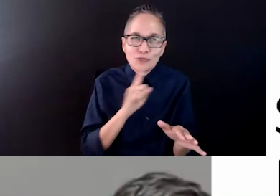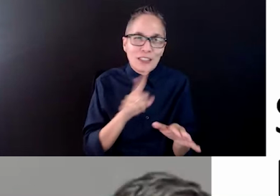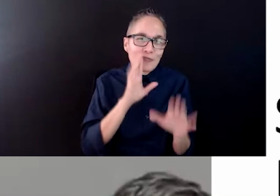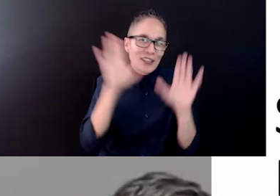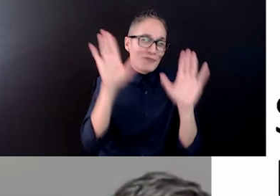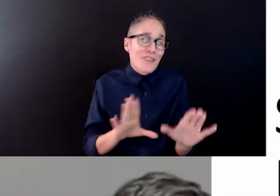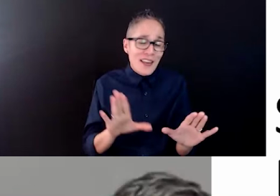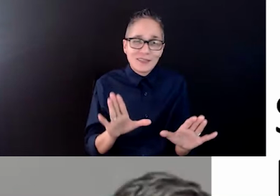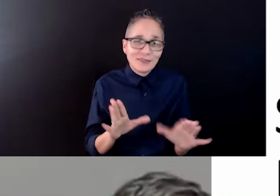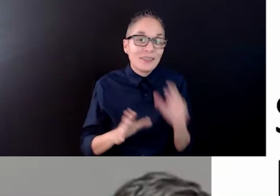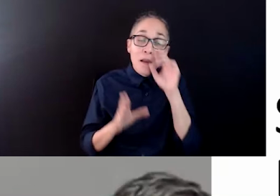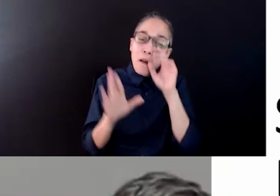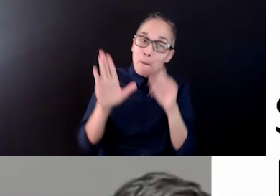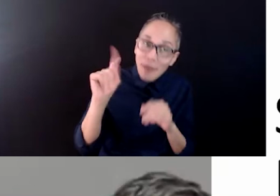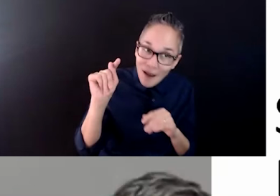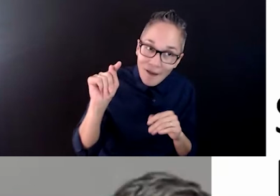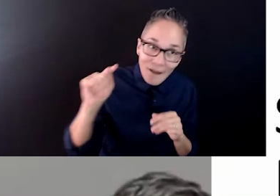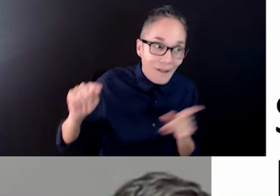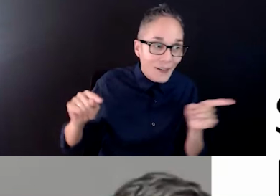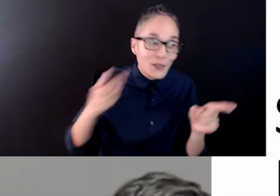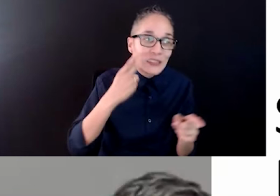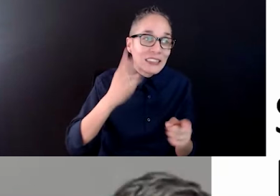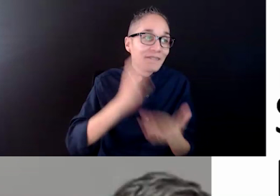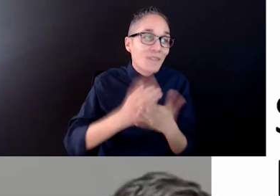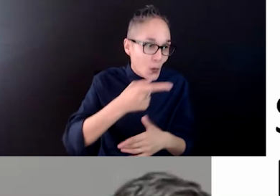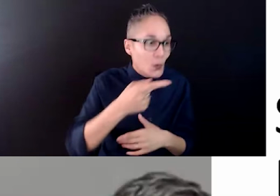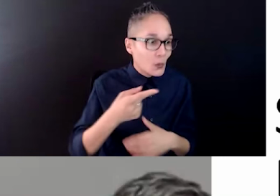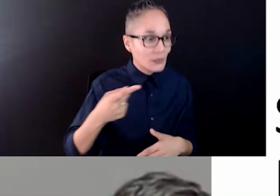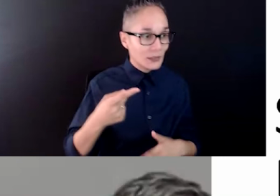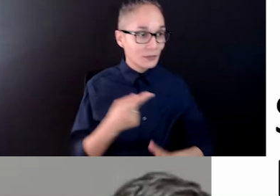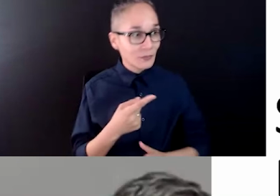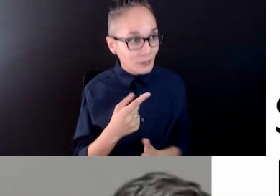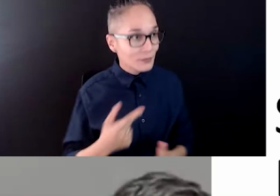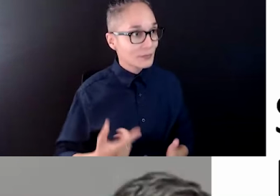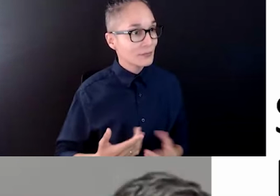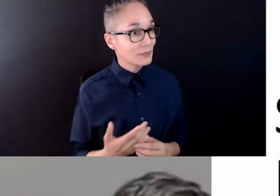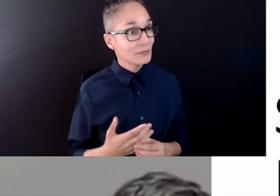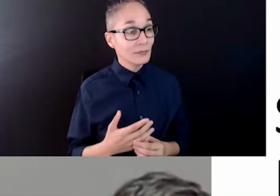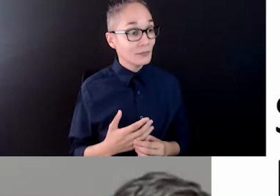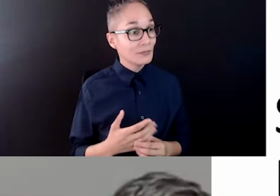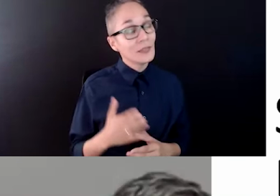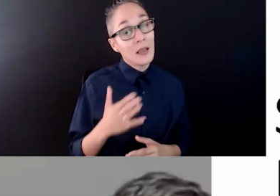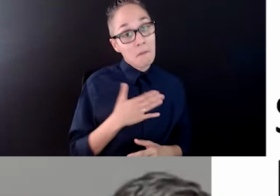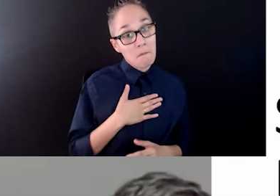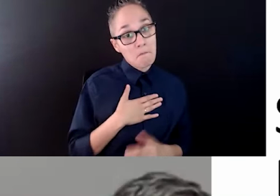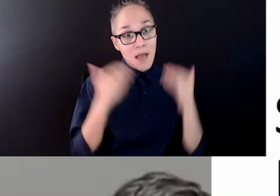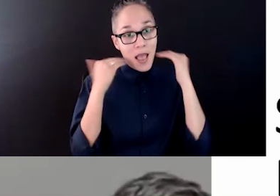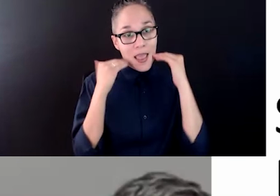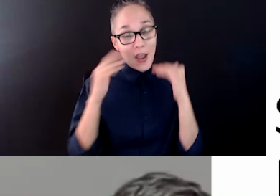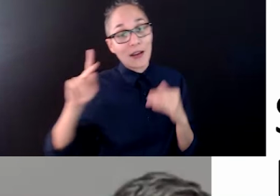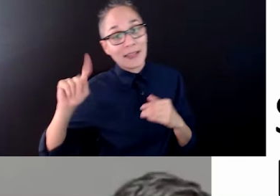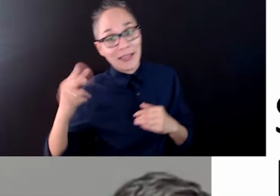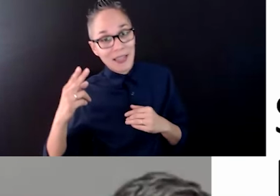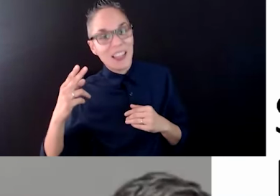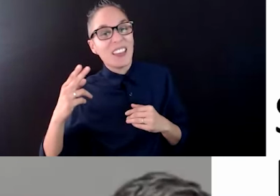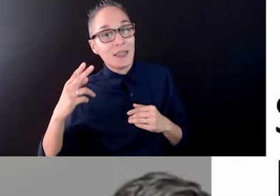so great. But as you can tell in the photos as well, my hair used to be short, his was really, really long, and so we